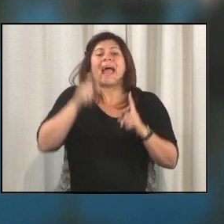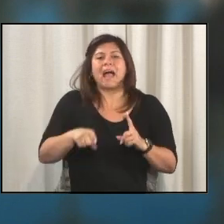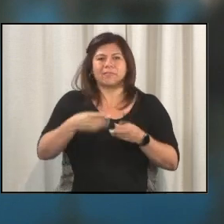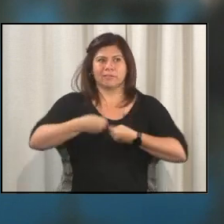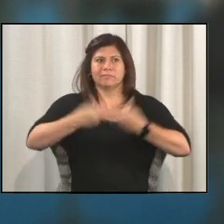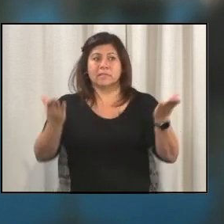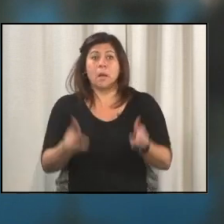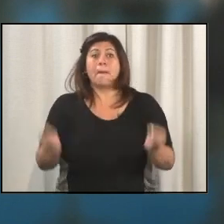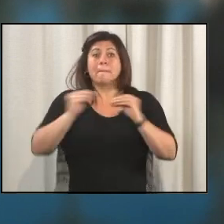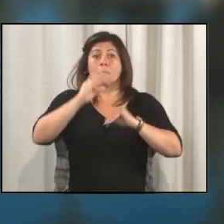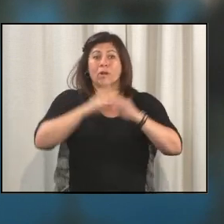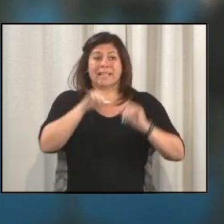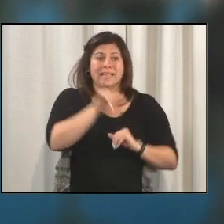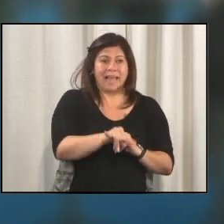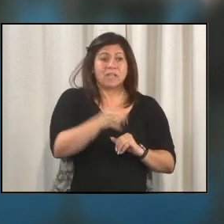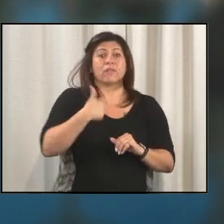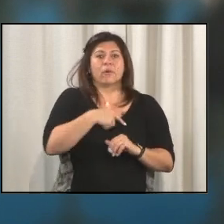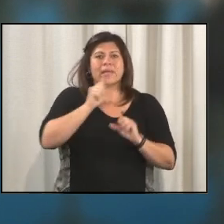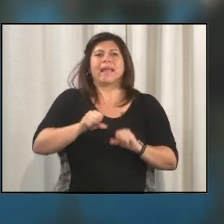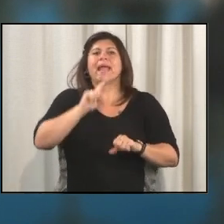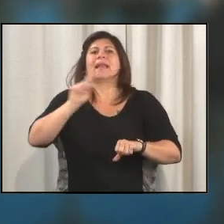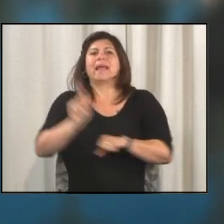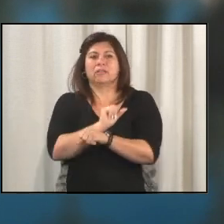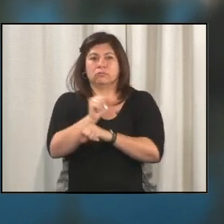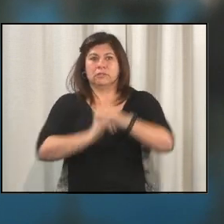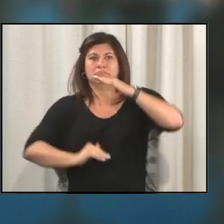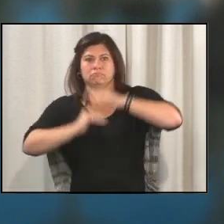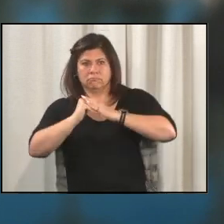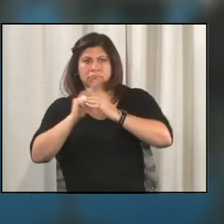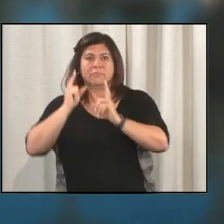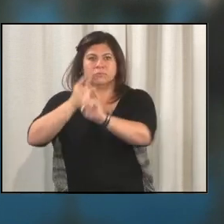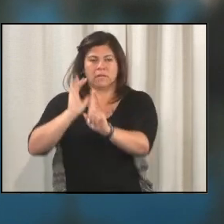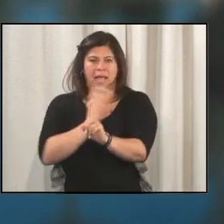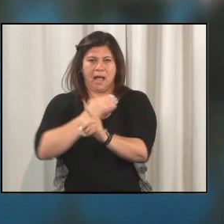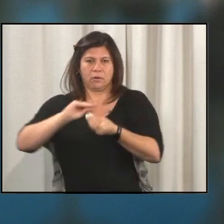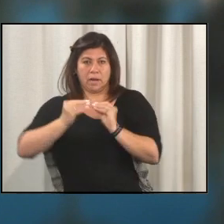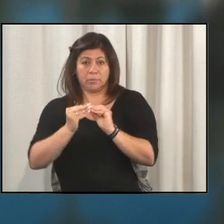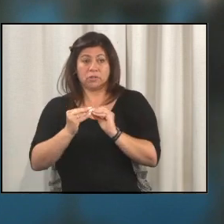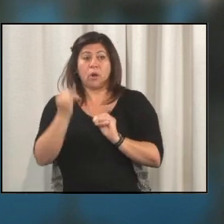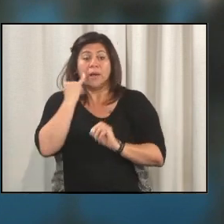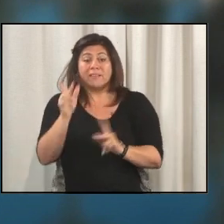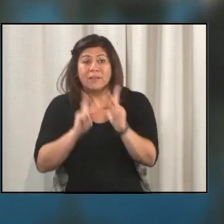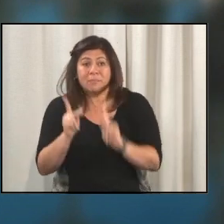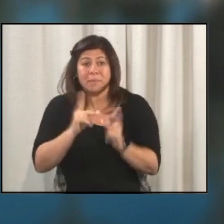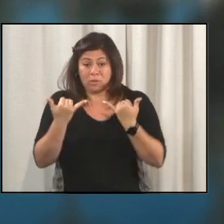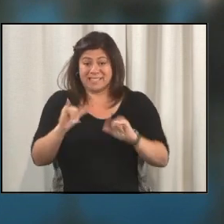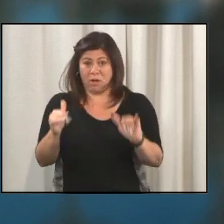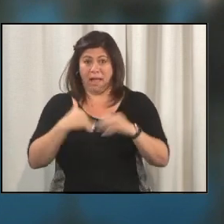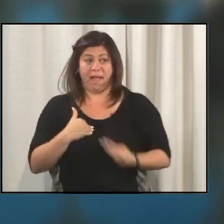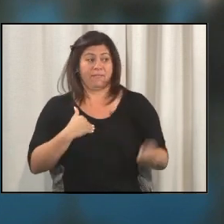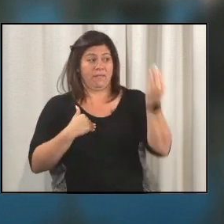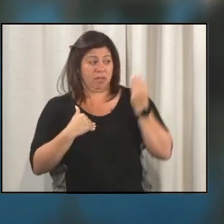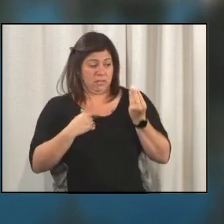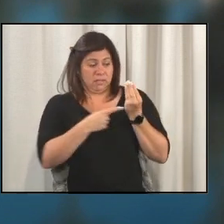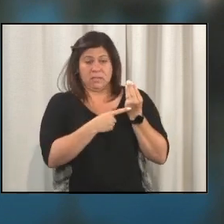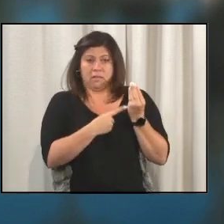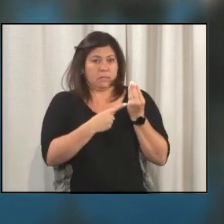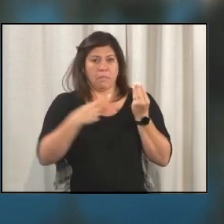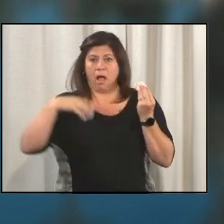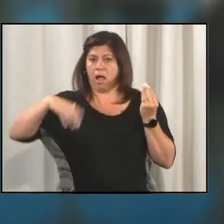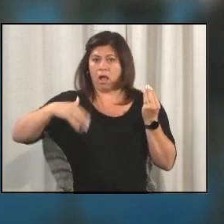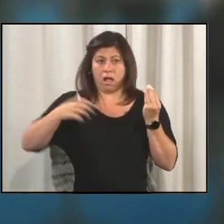to really get there. For those persons who are still holding vouchers, they will be referred over to the